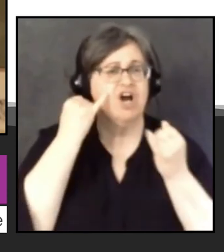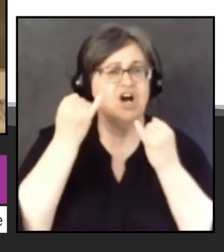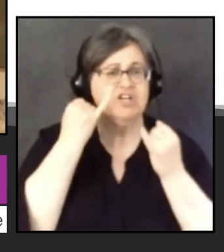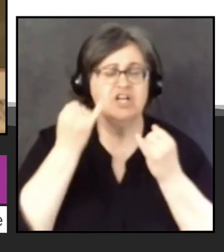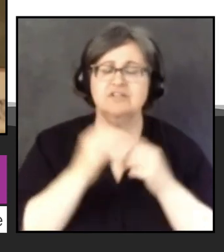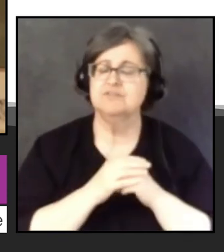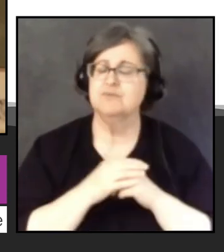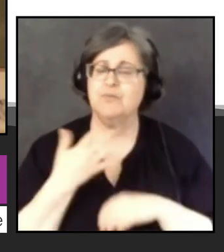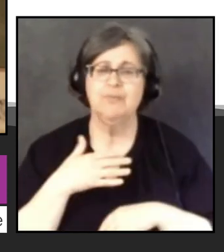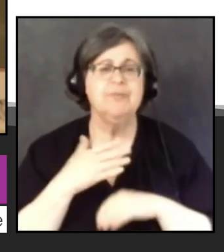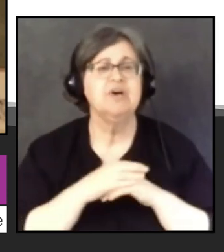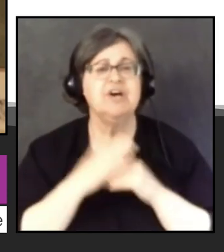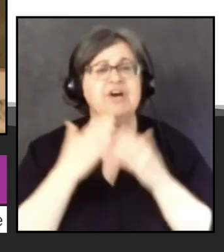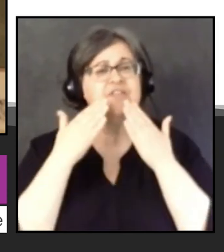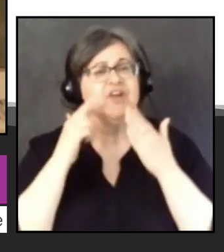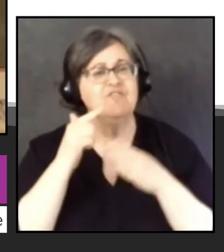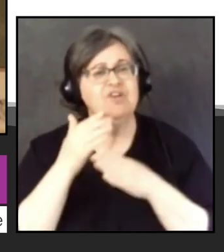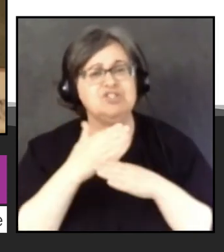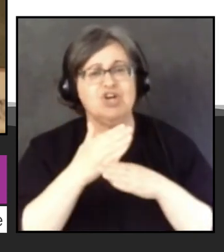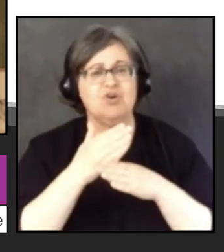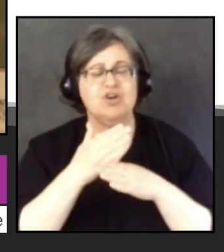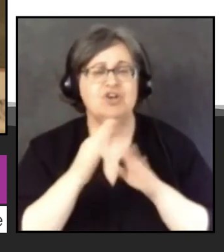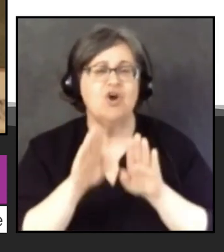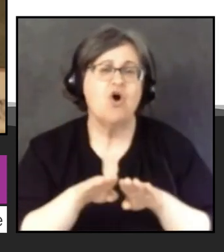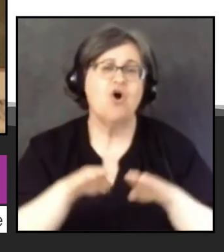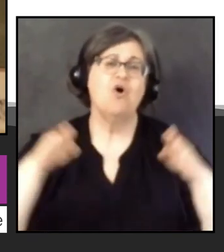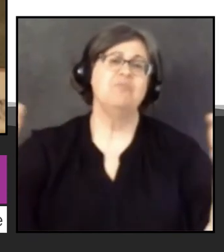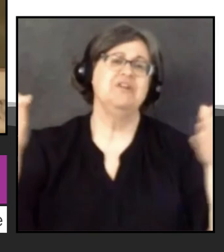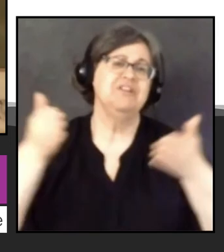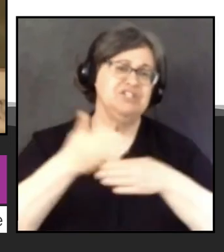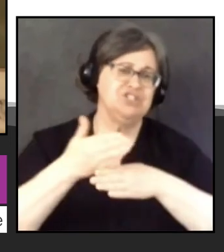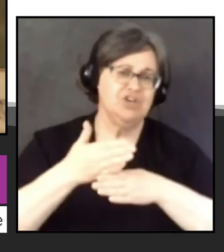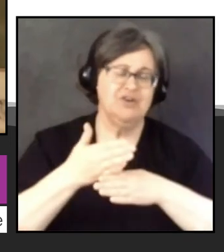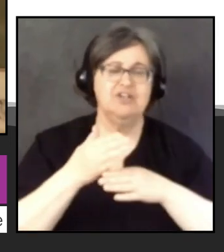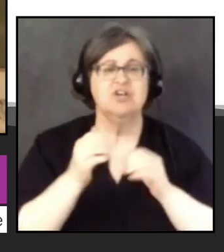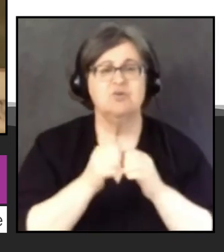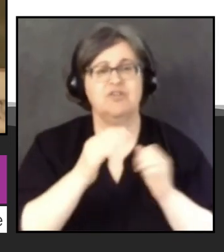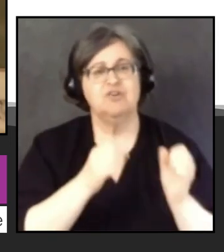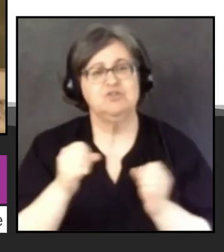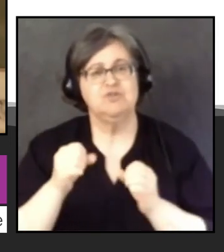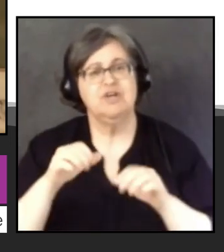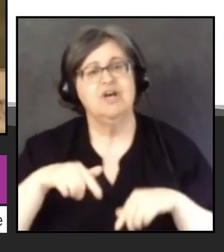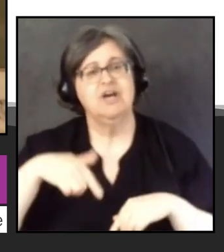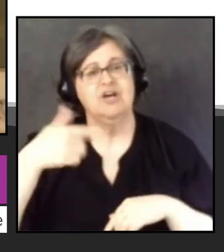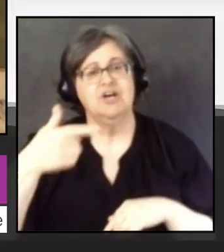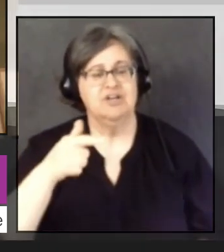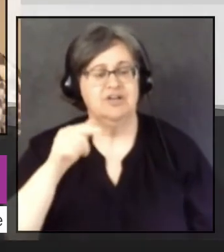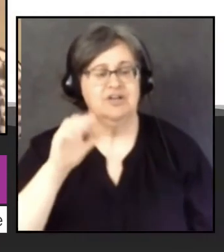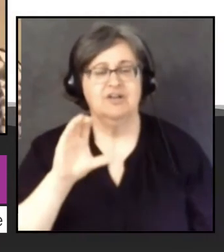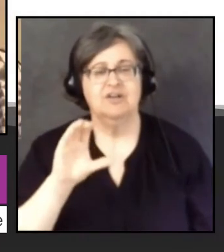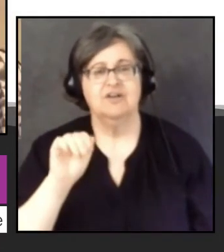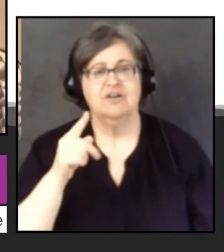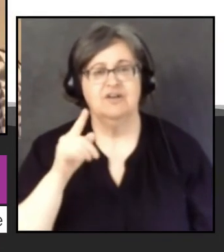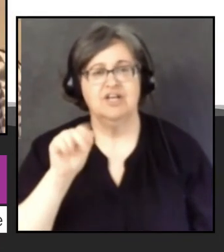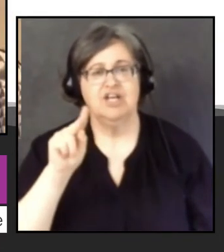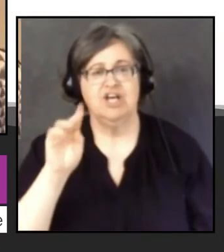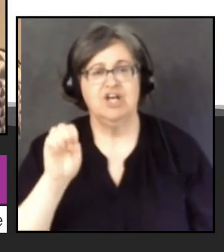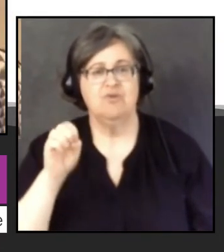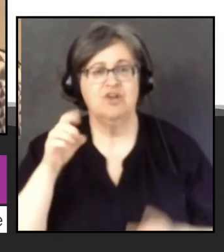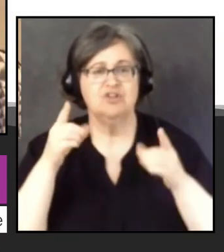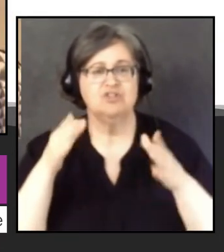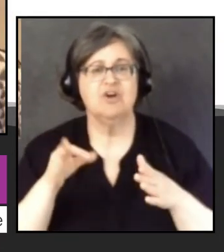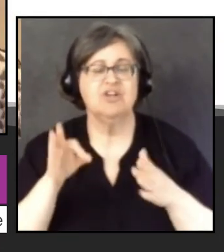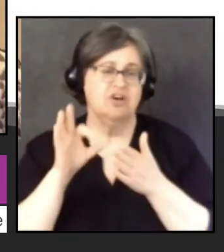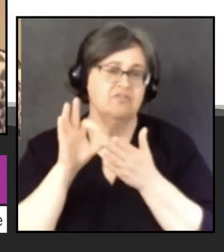offerings. So thank you for sharing so openly with us with these strategies. And I will turn it back over to Catherine, the Director of Programs